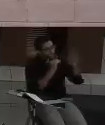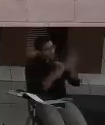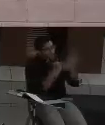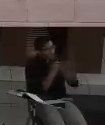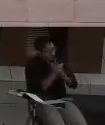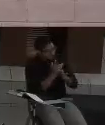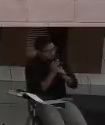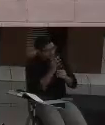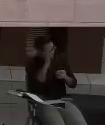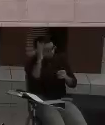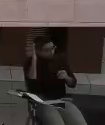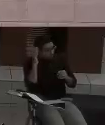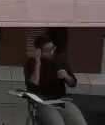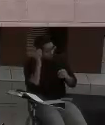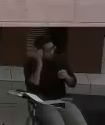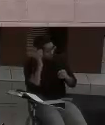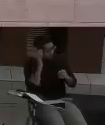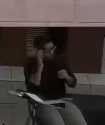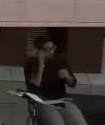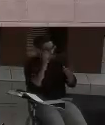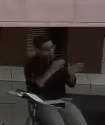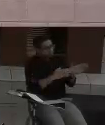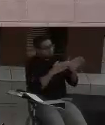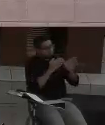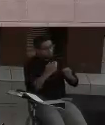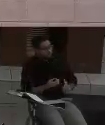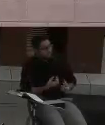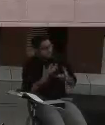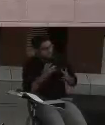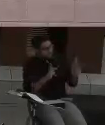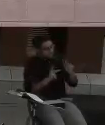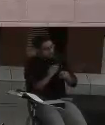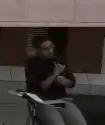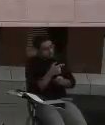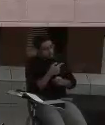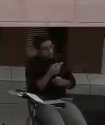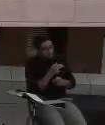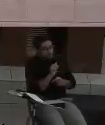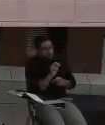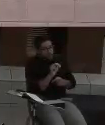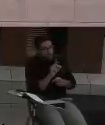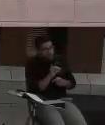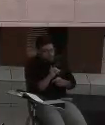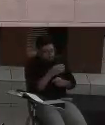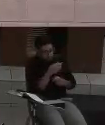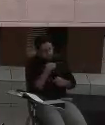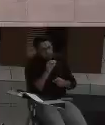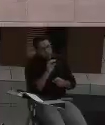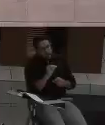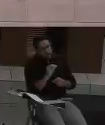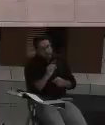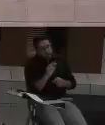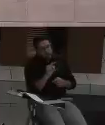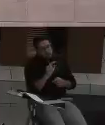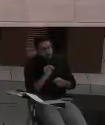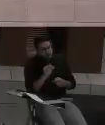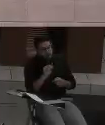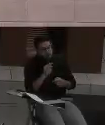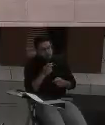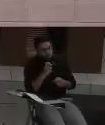King. And both of them lived the heart of this message in a way that it brought